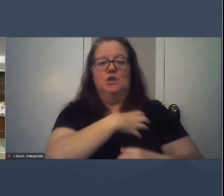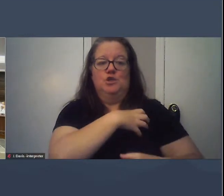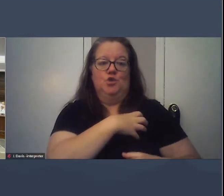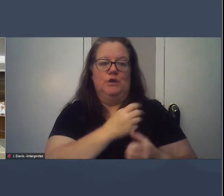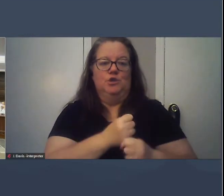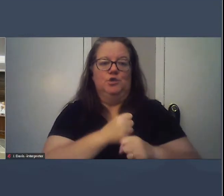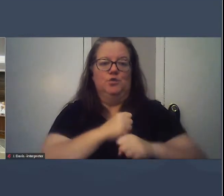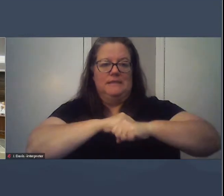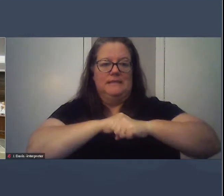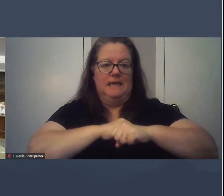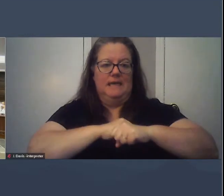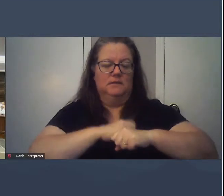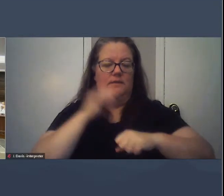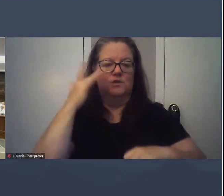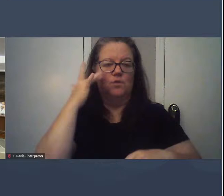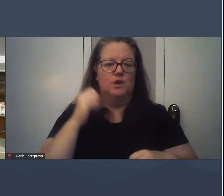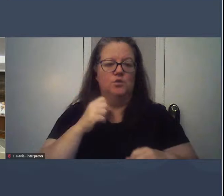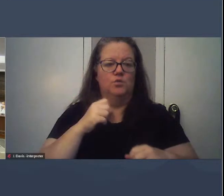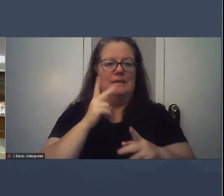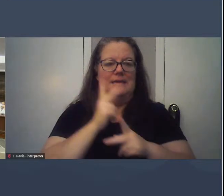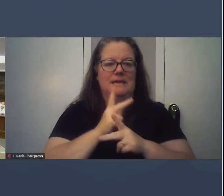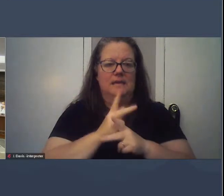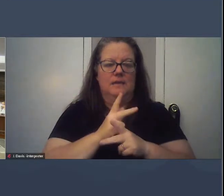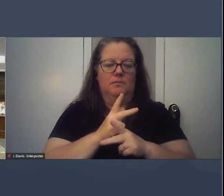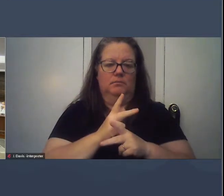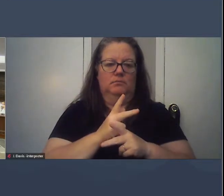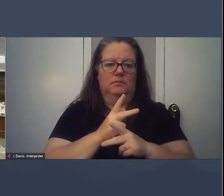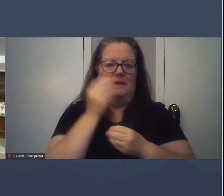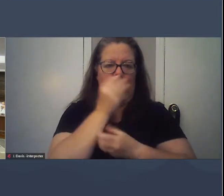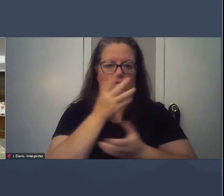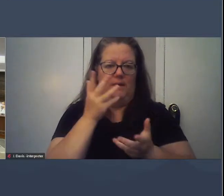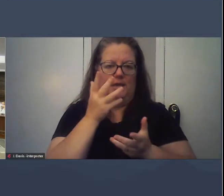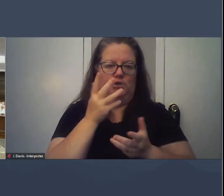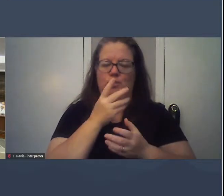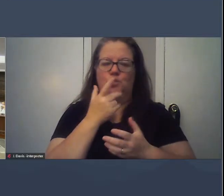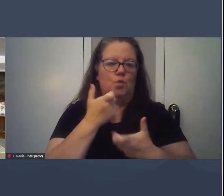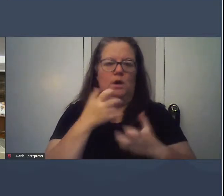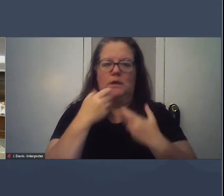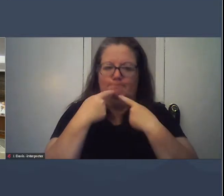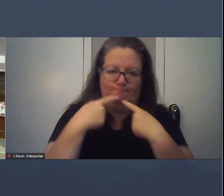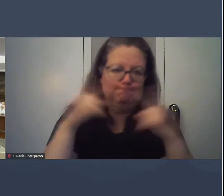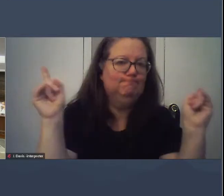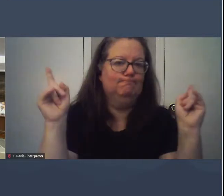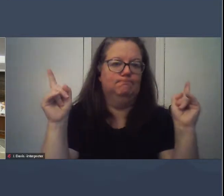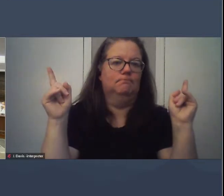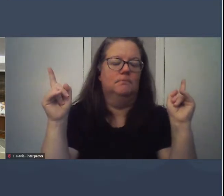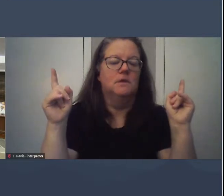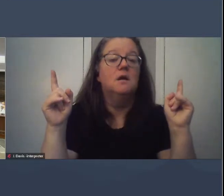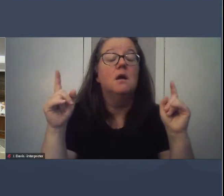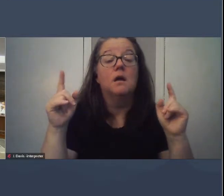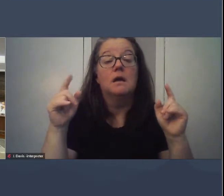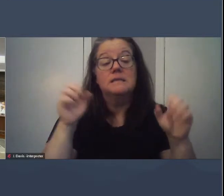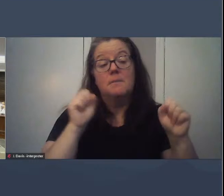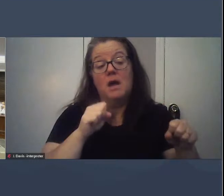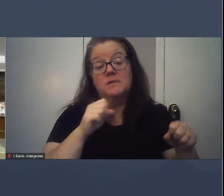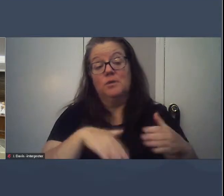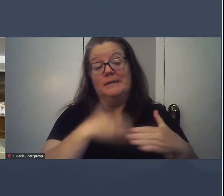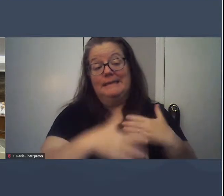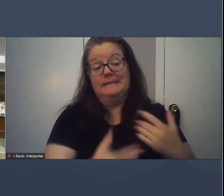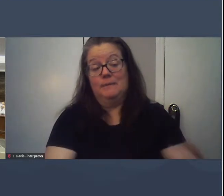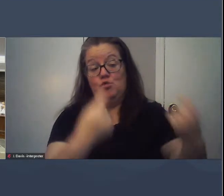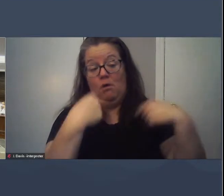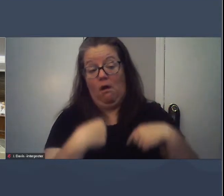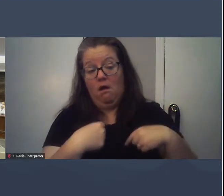you hold them as close to the vest. But is it possible the next time you make a presentation about the